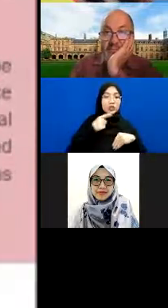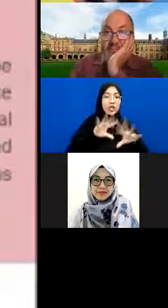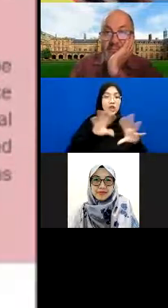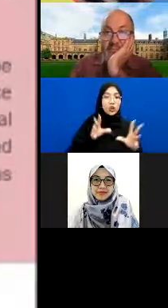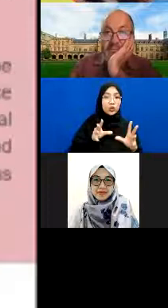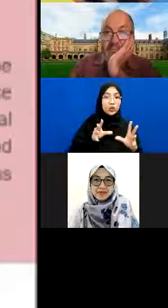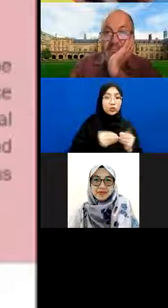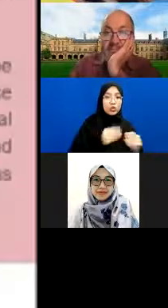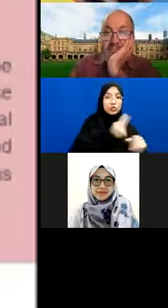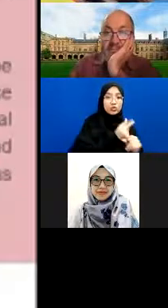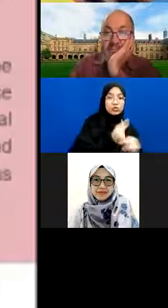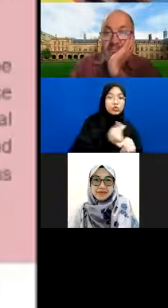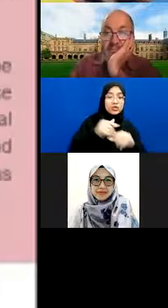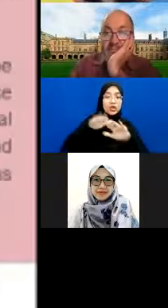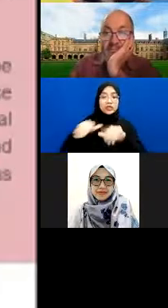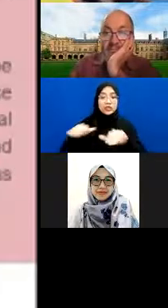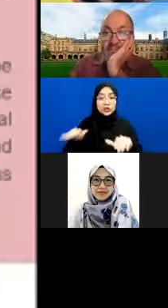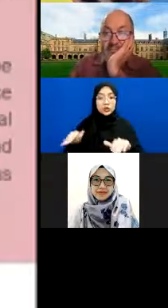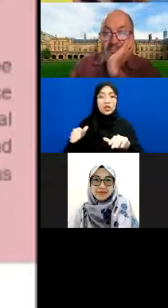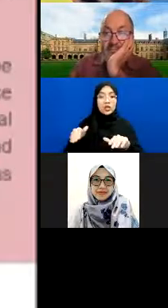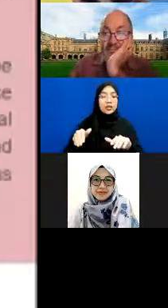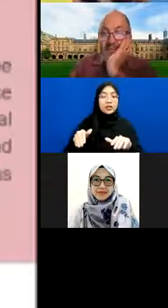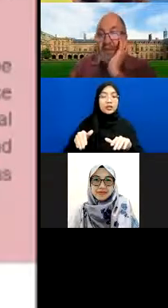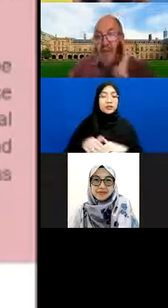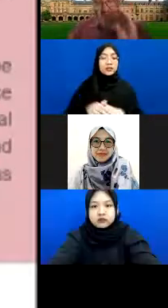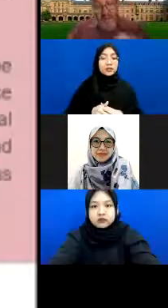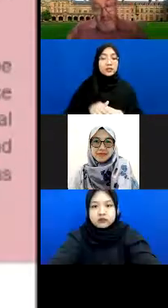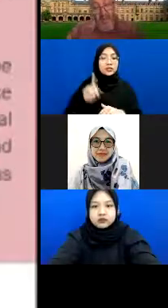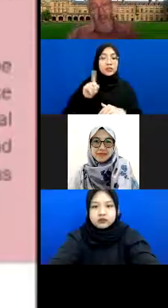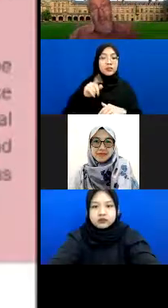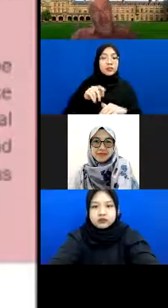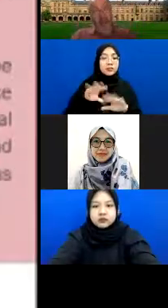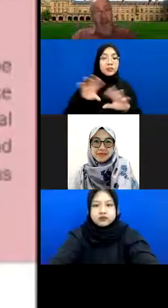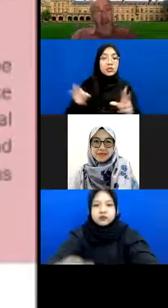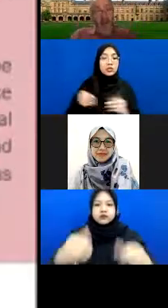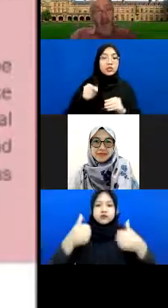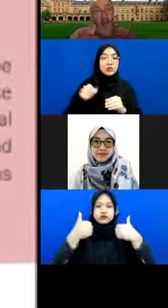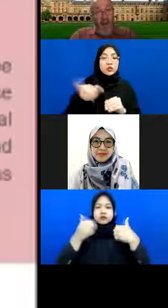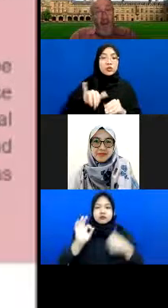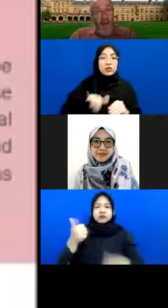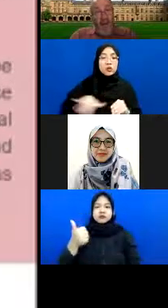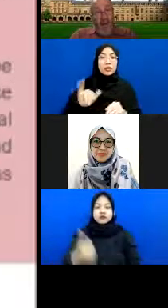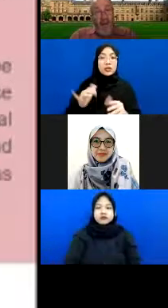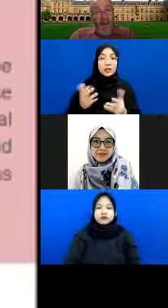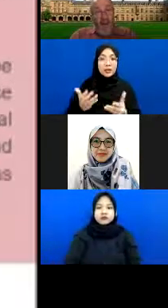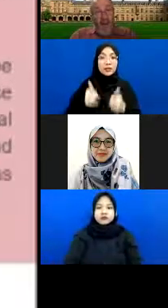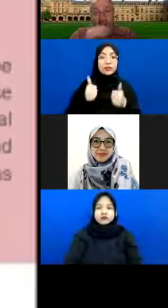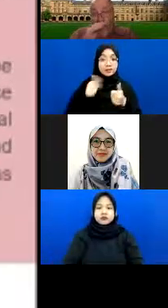toward inclusions with mainstream teachers and mainstream student-related factors used as independent